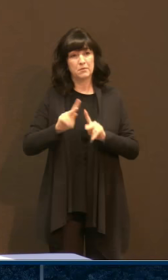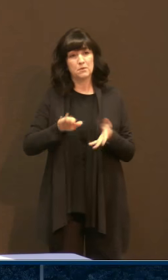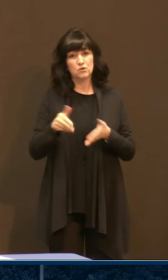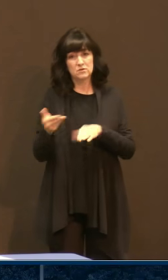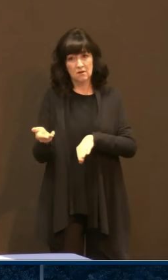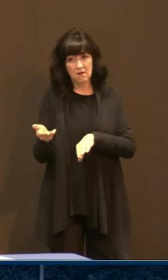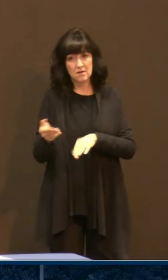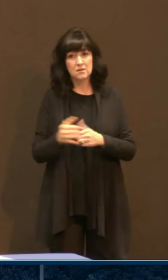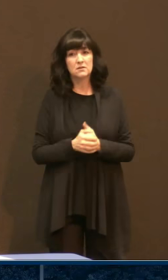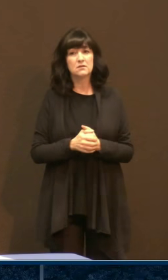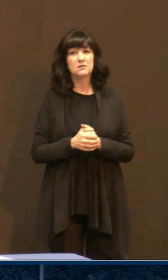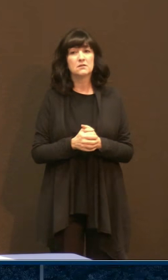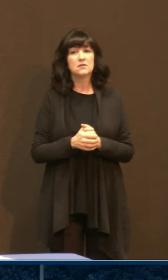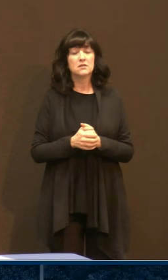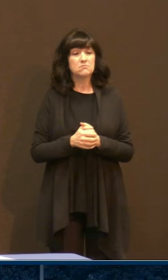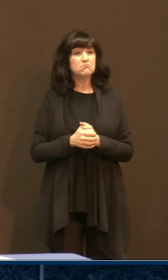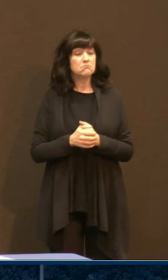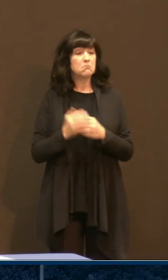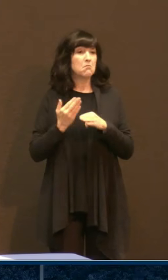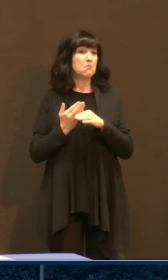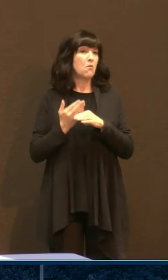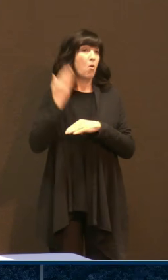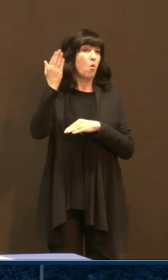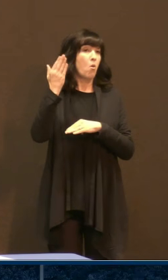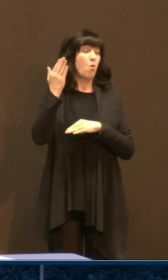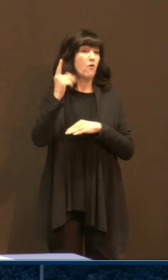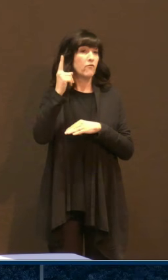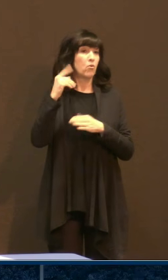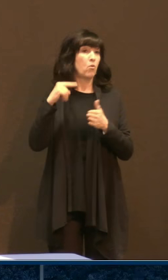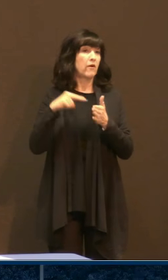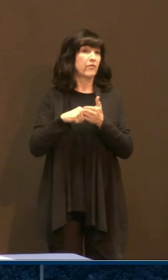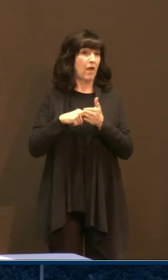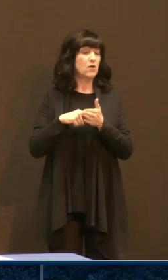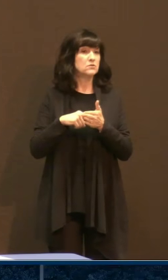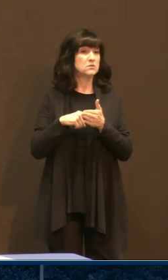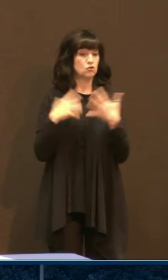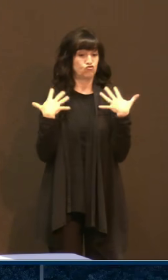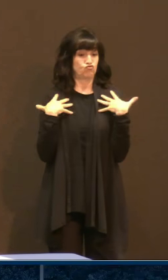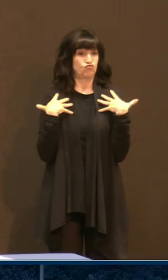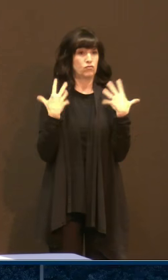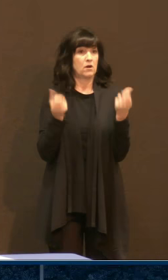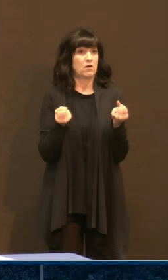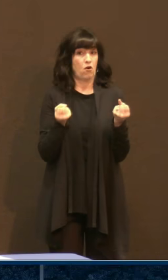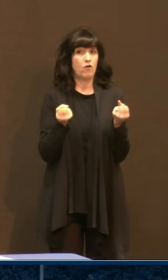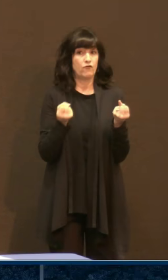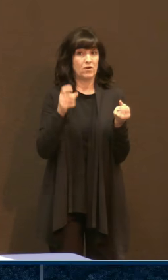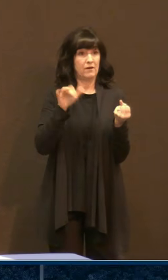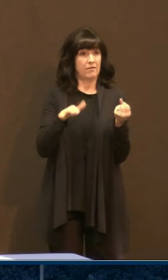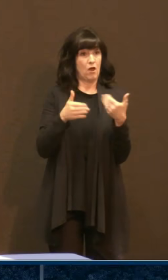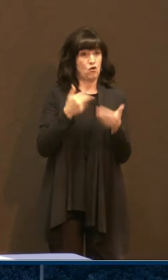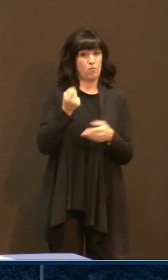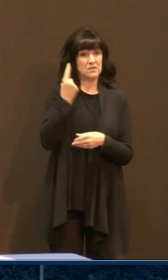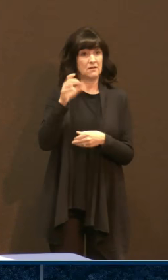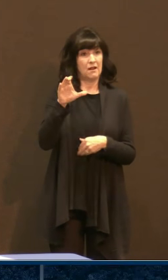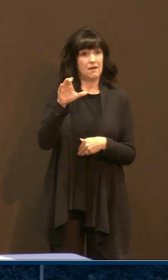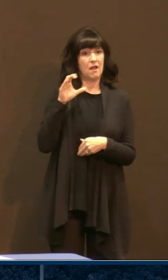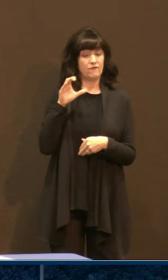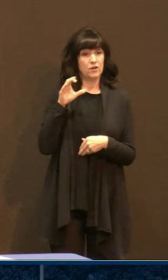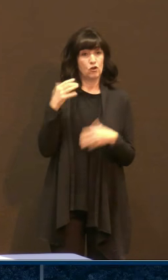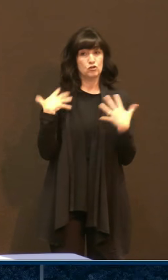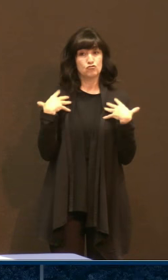recoveries. So the way I like to look at it, I take that 1,000, almost 1,100 recoveries, and I subtract it